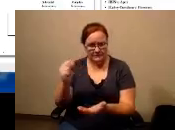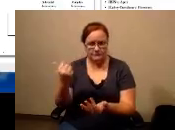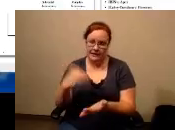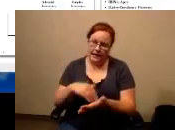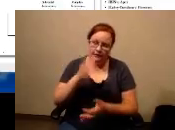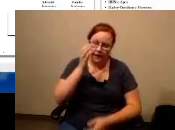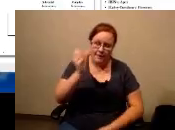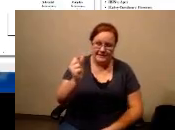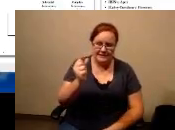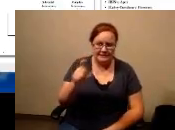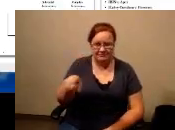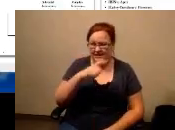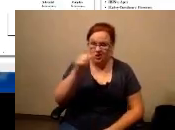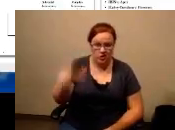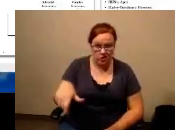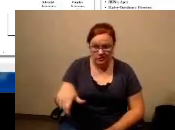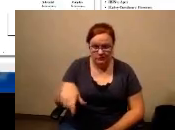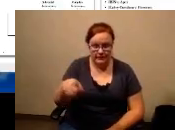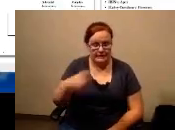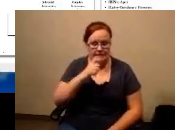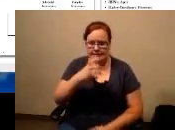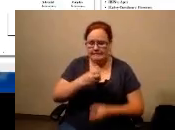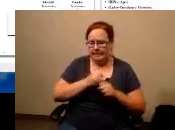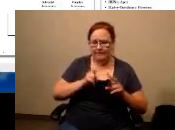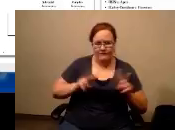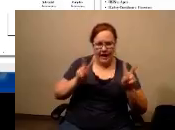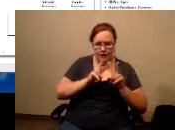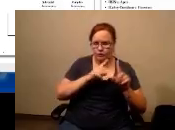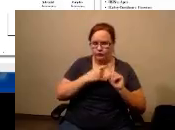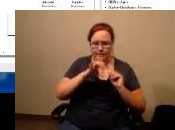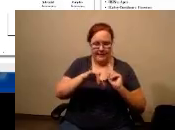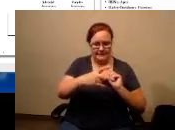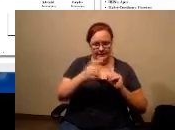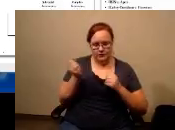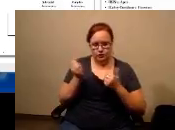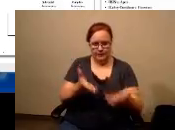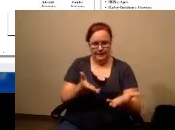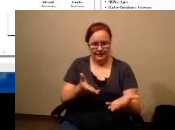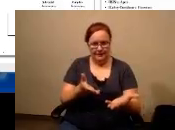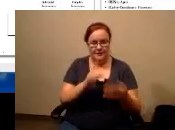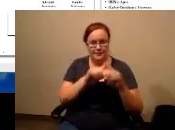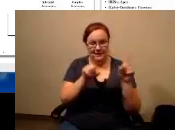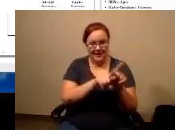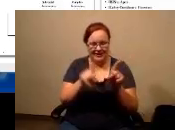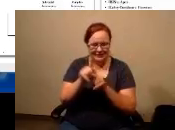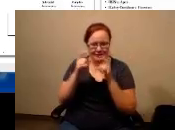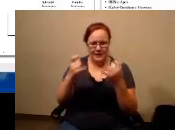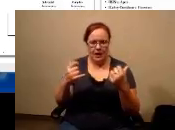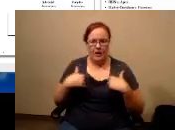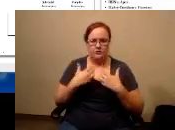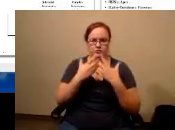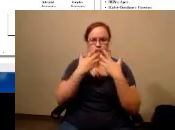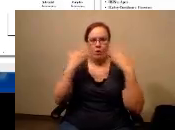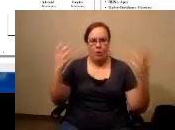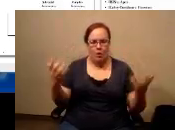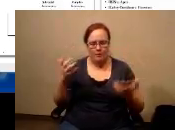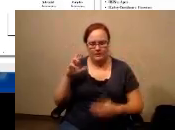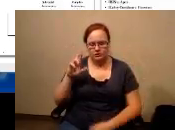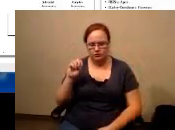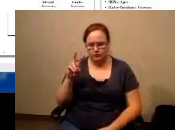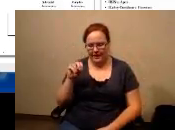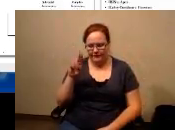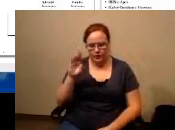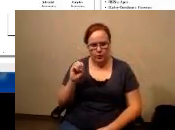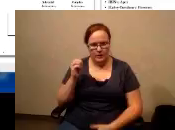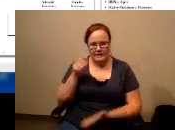to. He didn't get the value of that second shipment. Not only that, he's out a tremendous amount of revenue. His